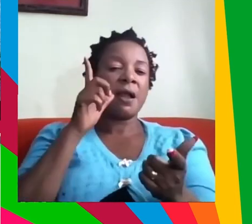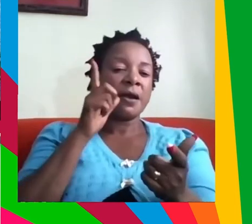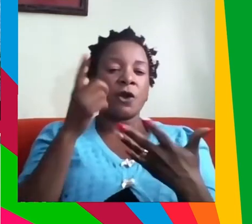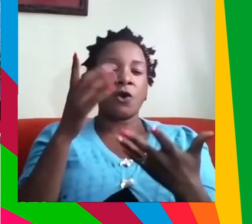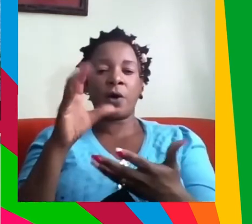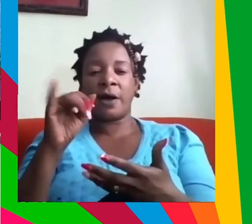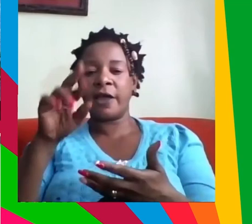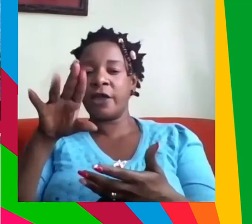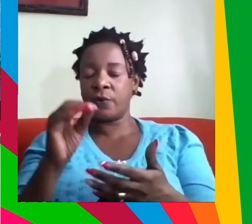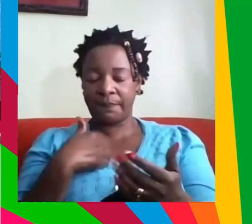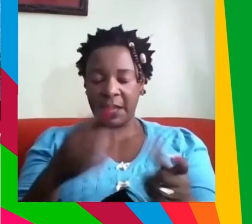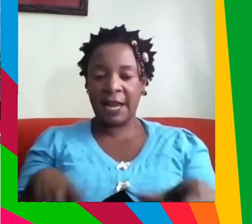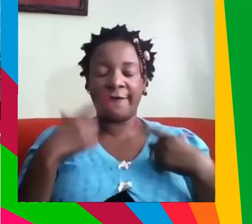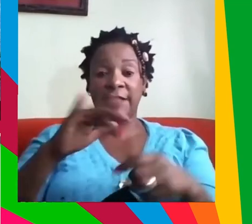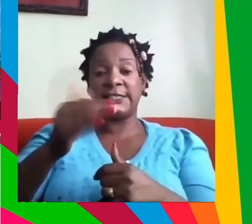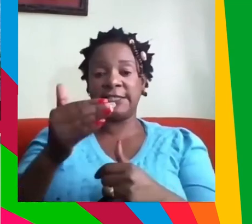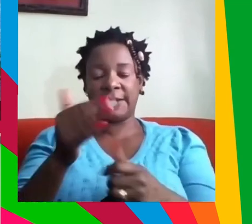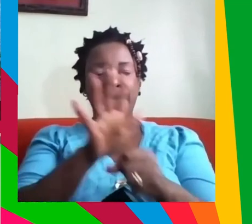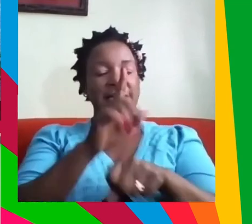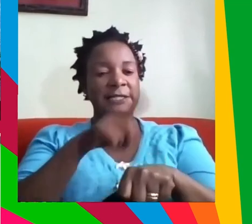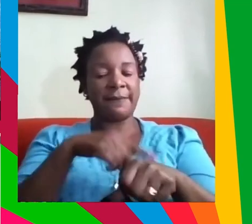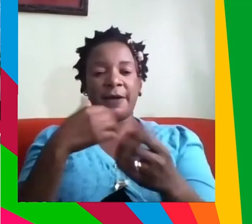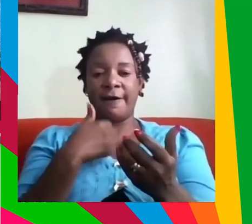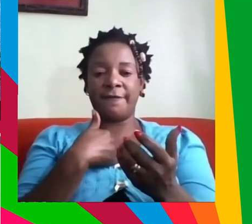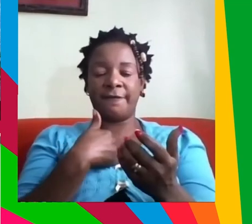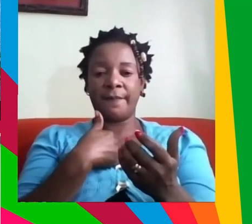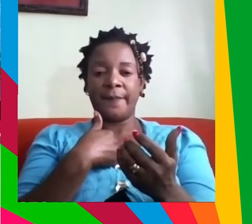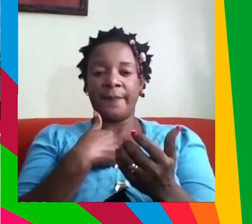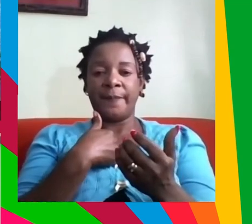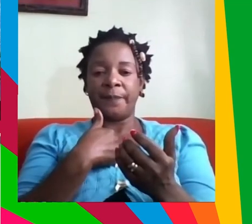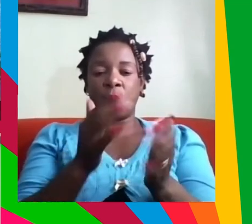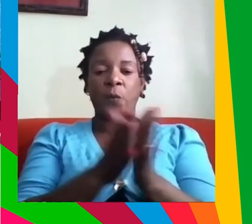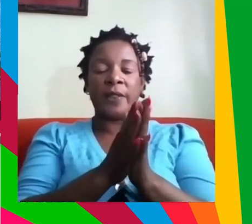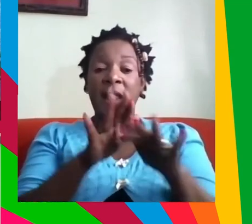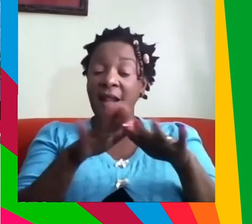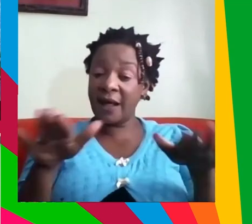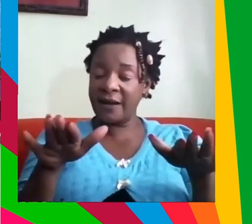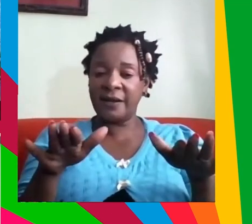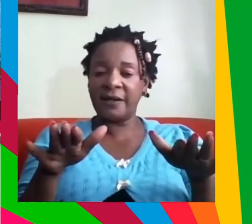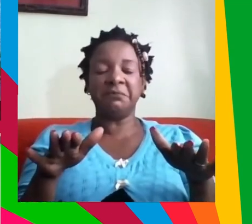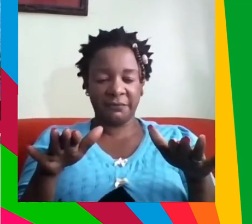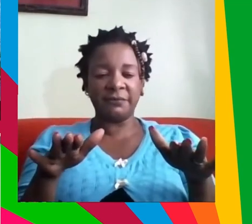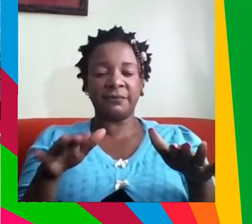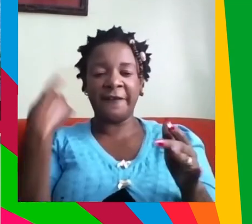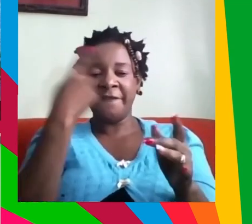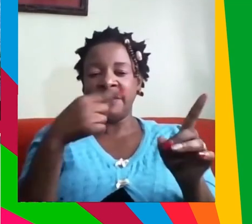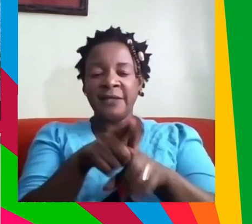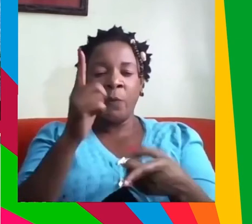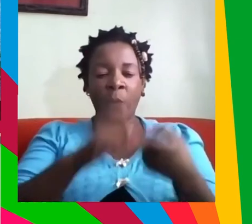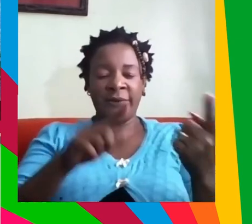big cities and there's often a discrepancy with, you know, the land and what the land actually looks like. What does it actually feel